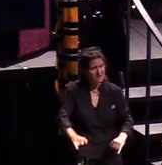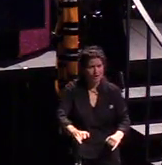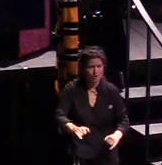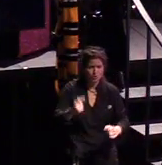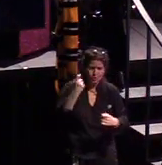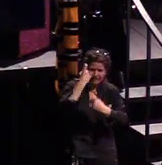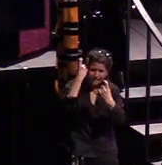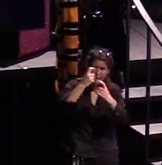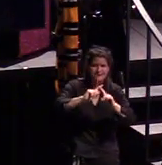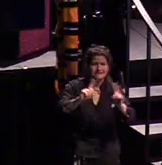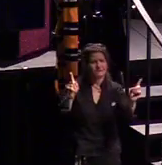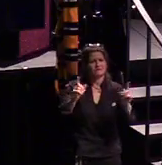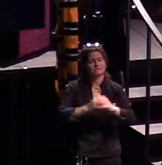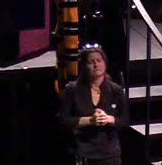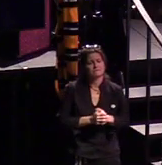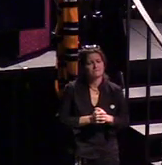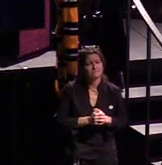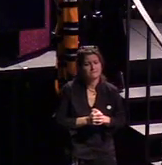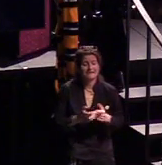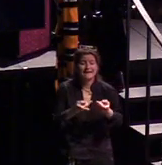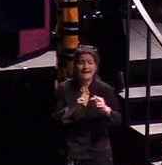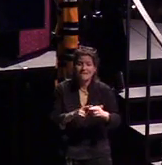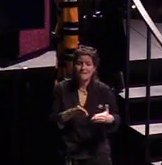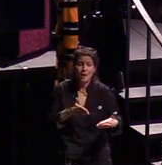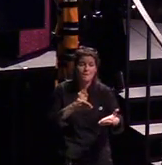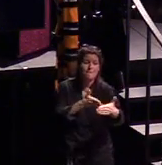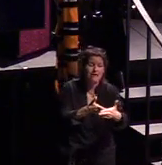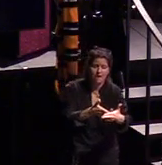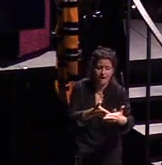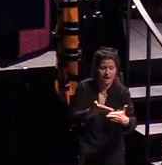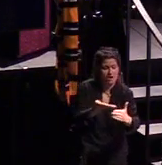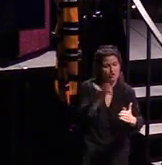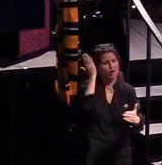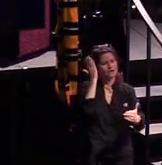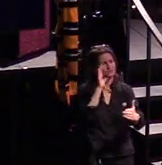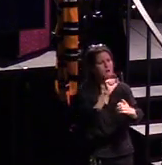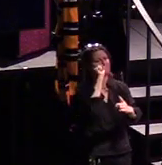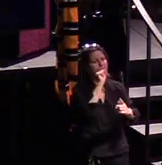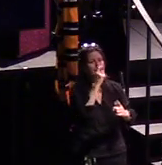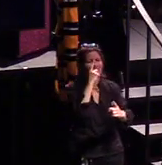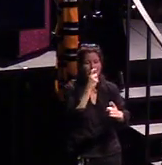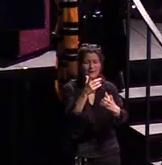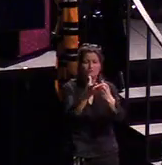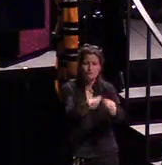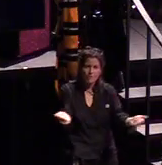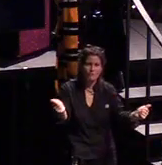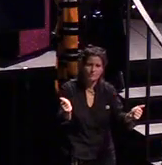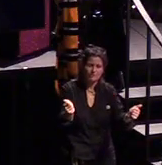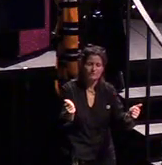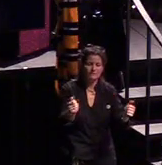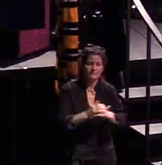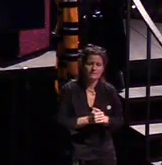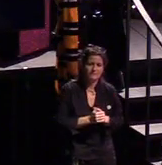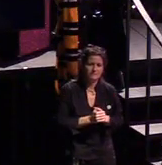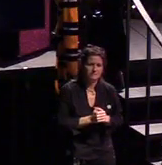only if barriers are acknowledged this can they be removed a goat me saying I'm that